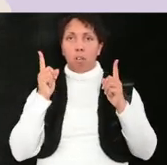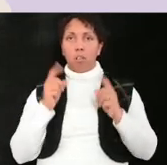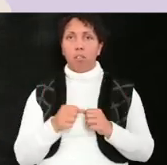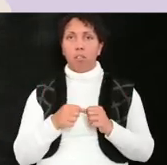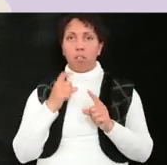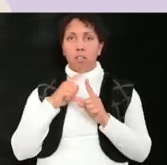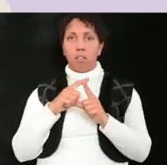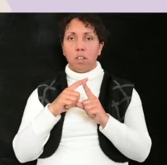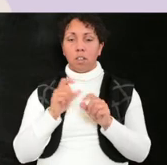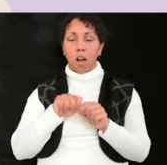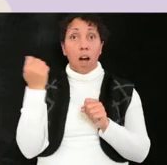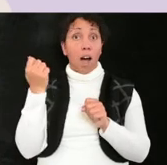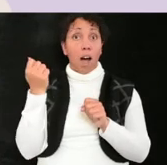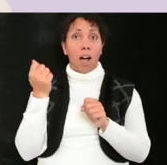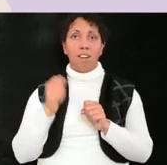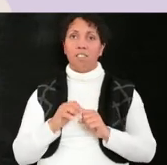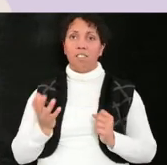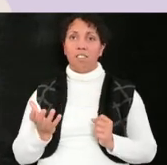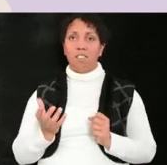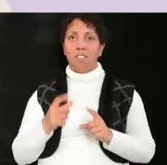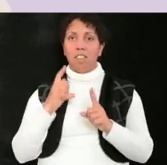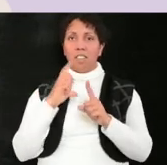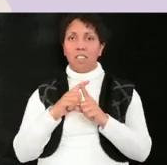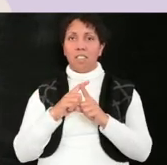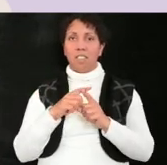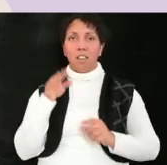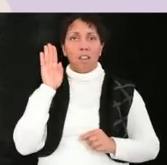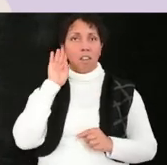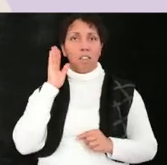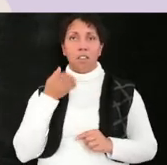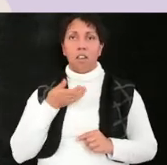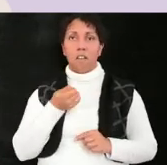Teach you magic tricks. D.